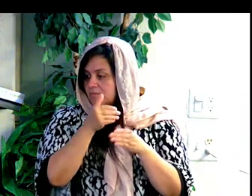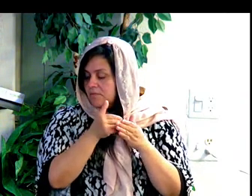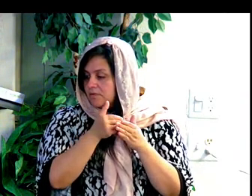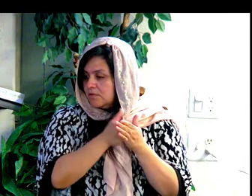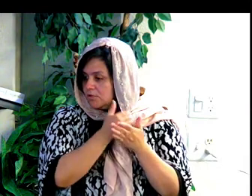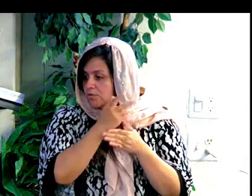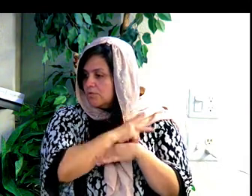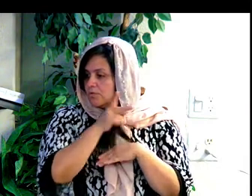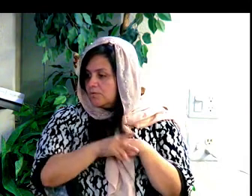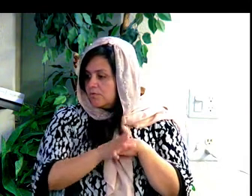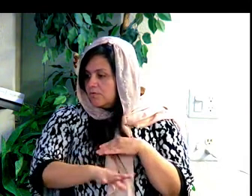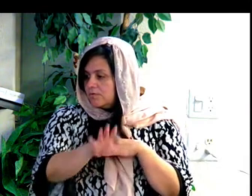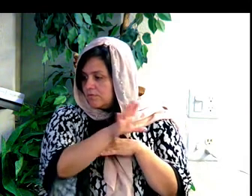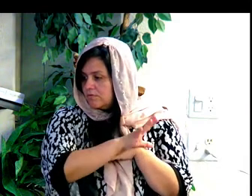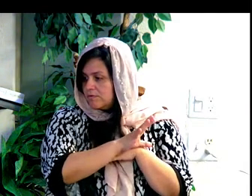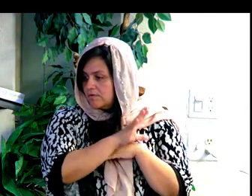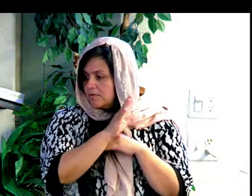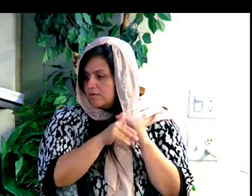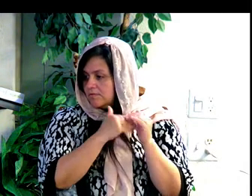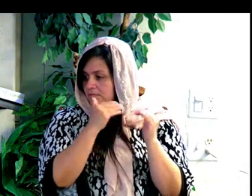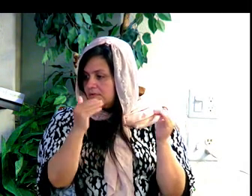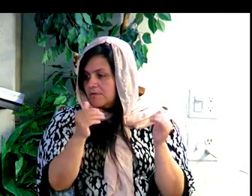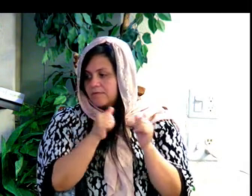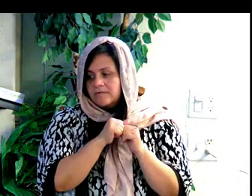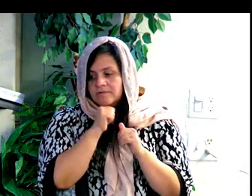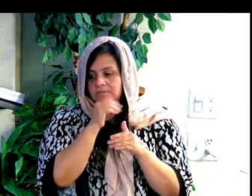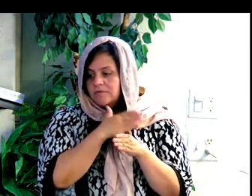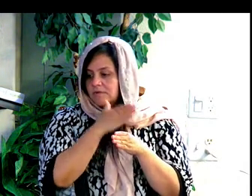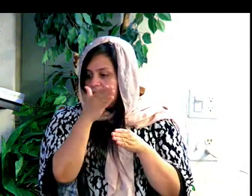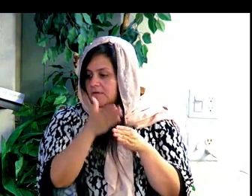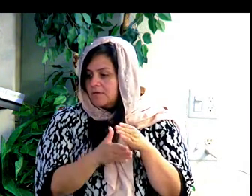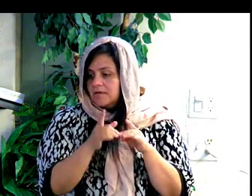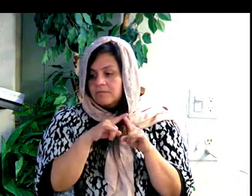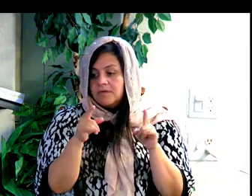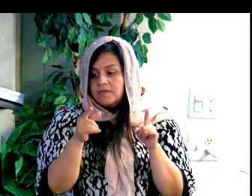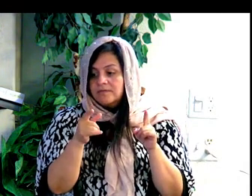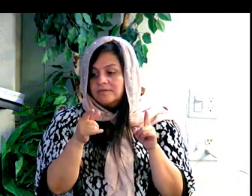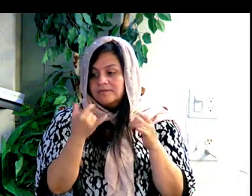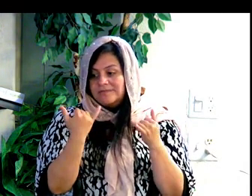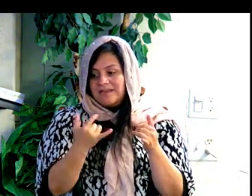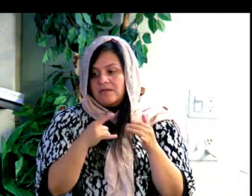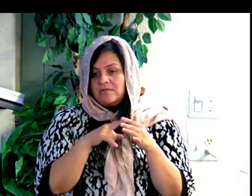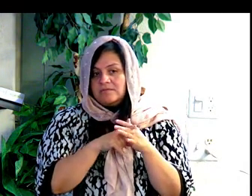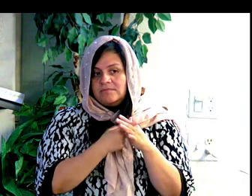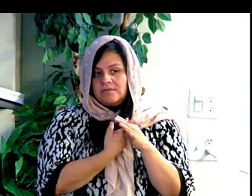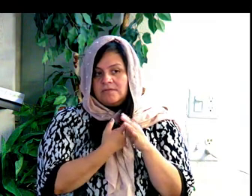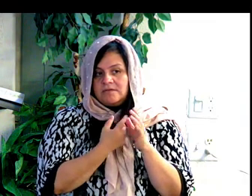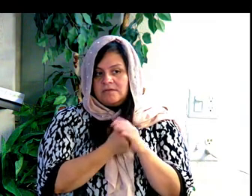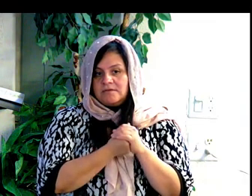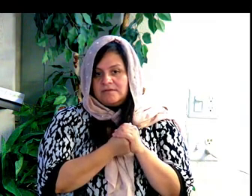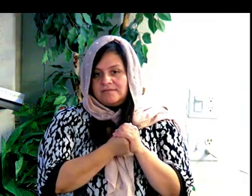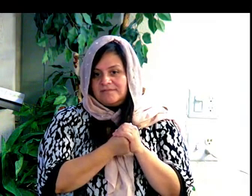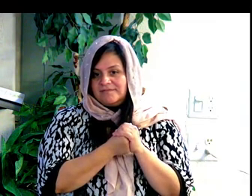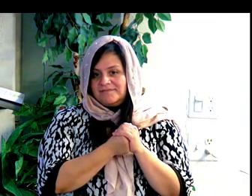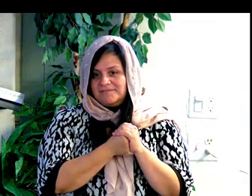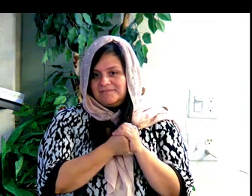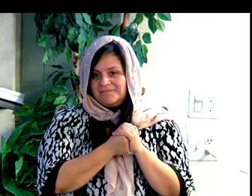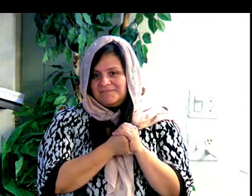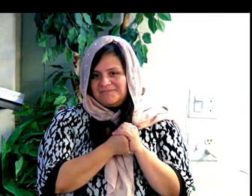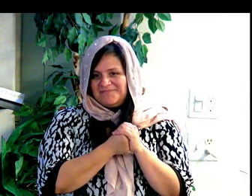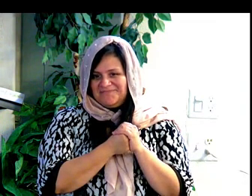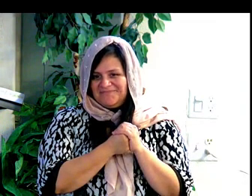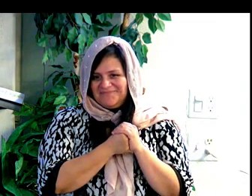juntos en el reino del Señor. It's not the end. It's a new beginning. No es el final. Es el, es un nuevo principio. Right?